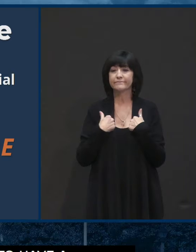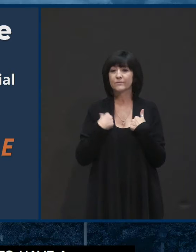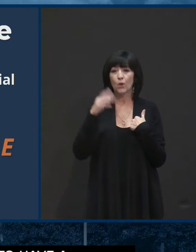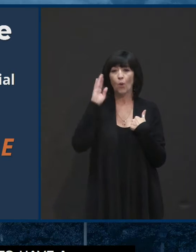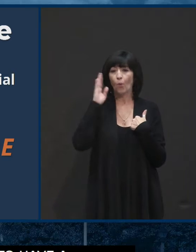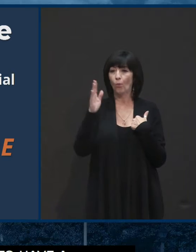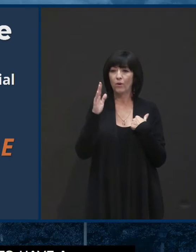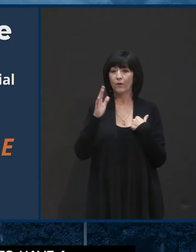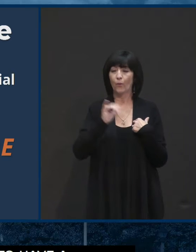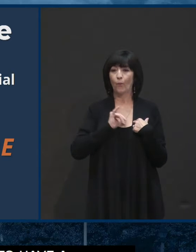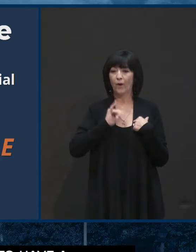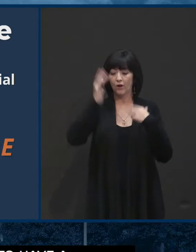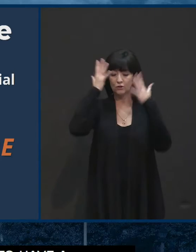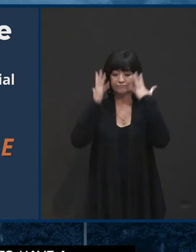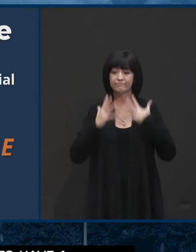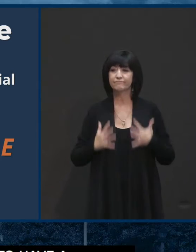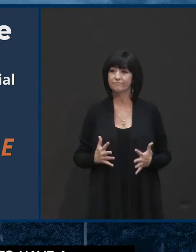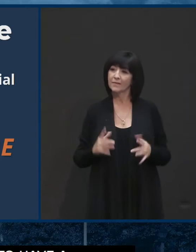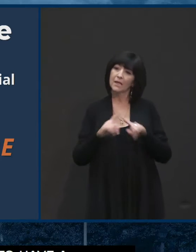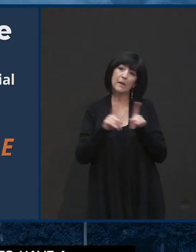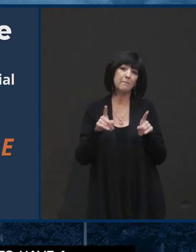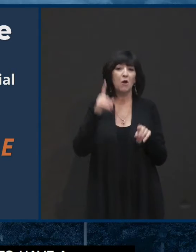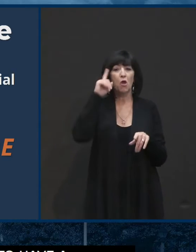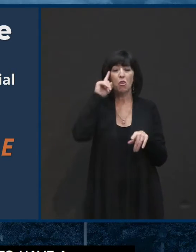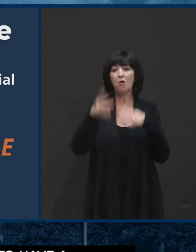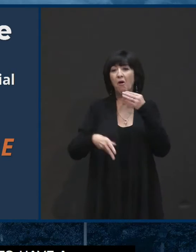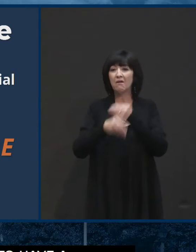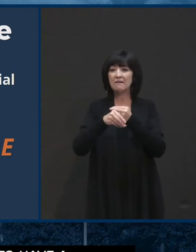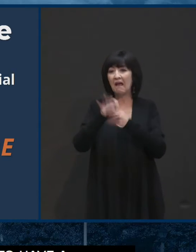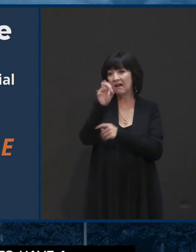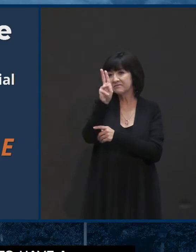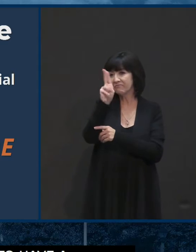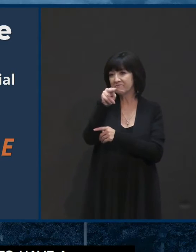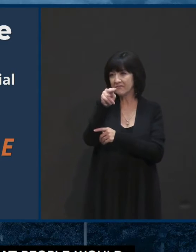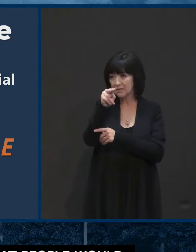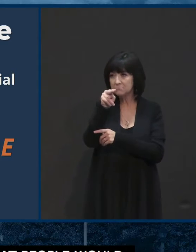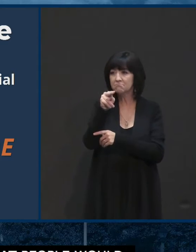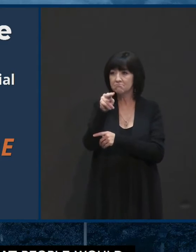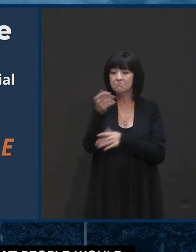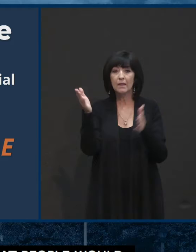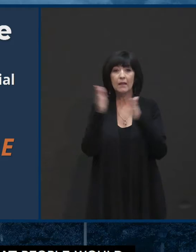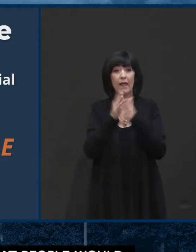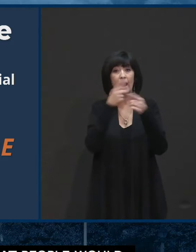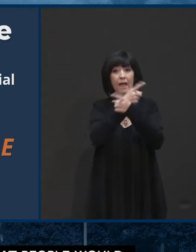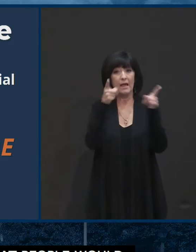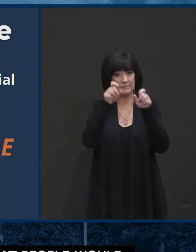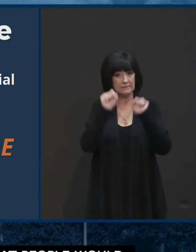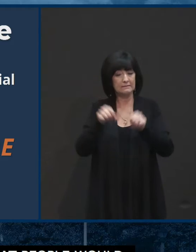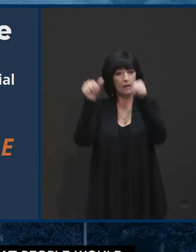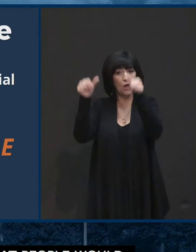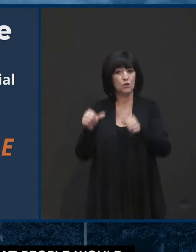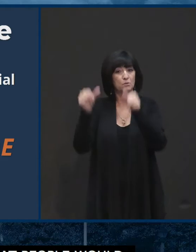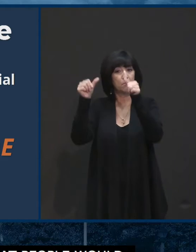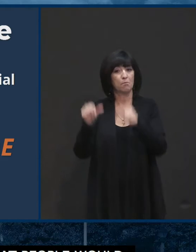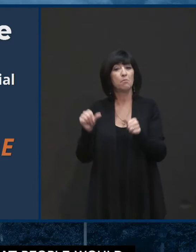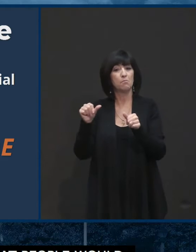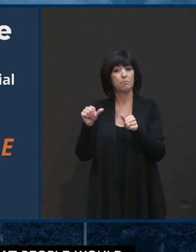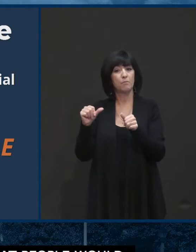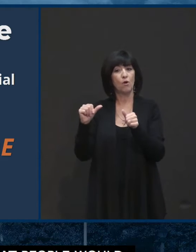but we thought that we would add a little fun to things and ask you to post the costume on social media, use